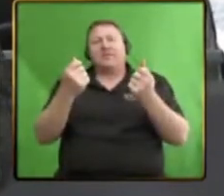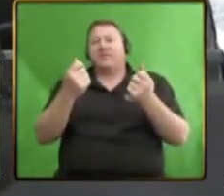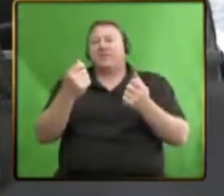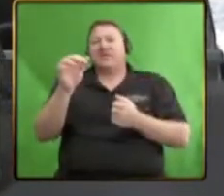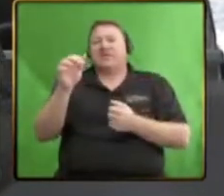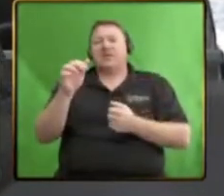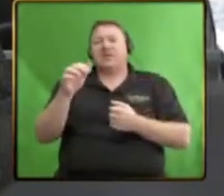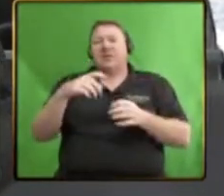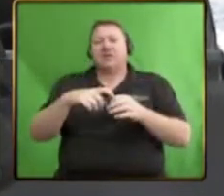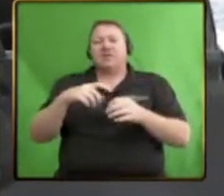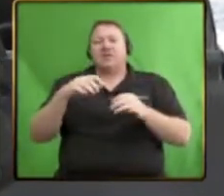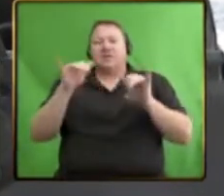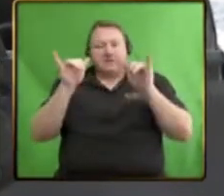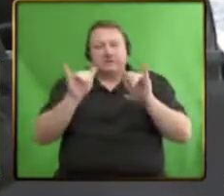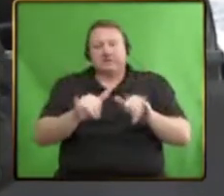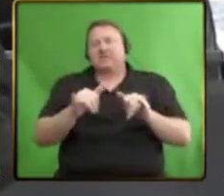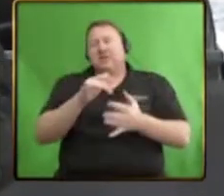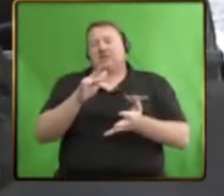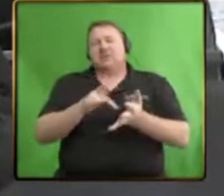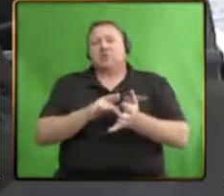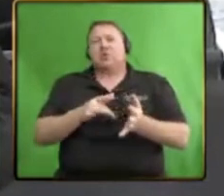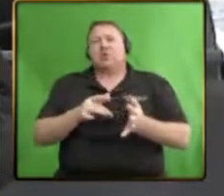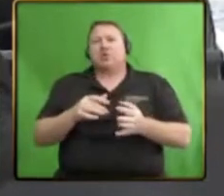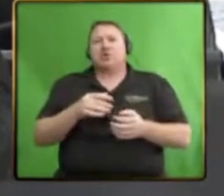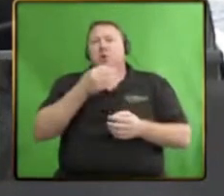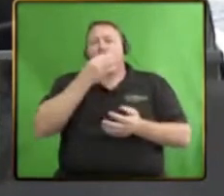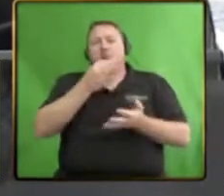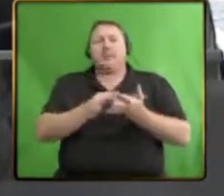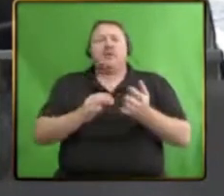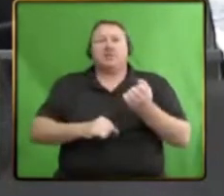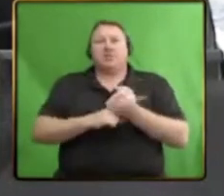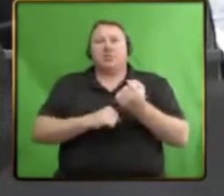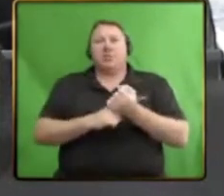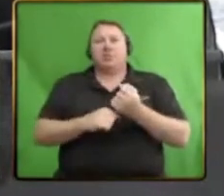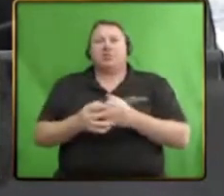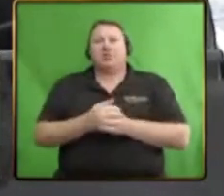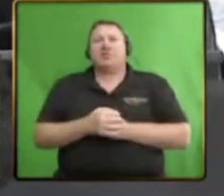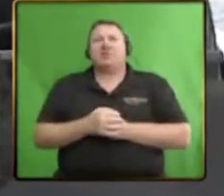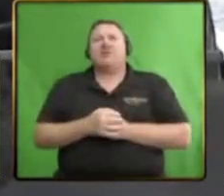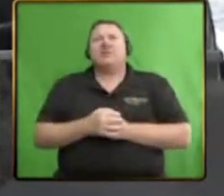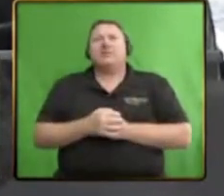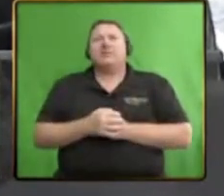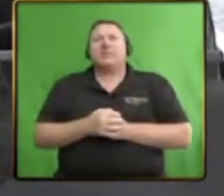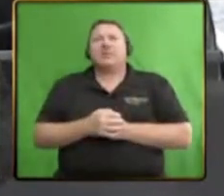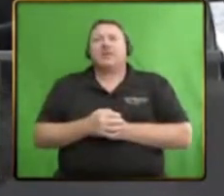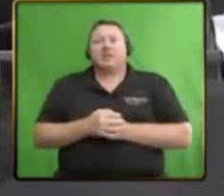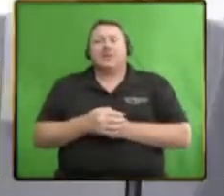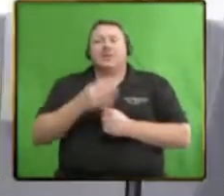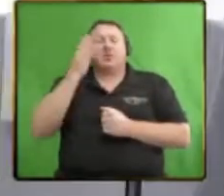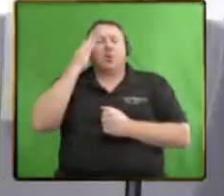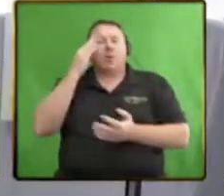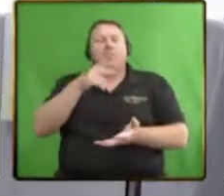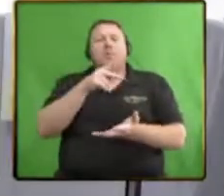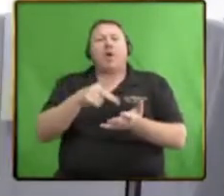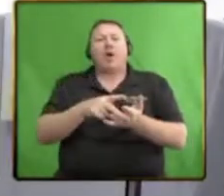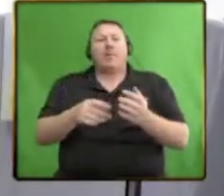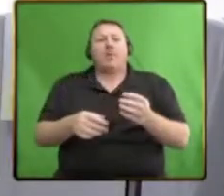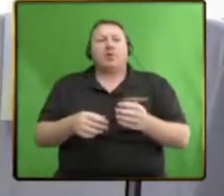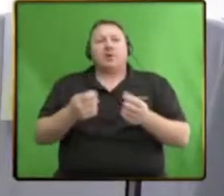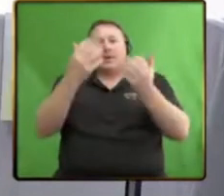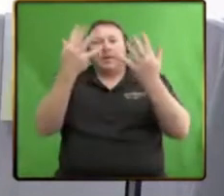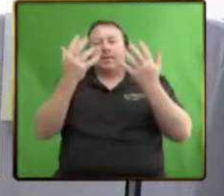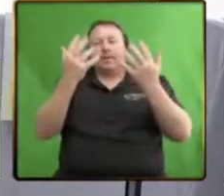legislation as recommended earlier this year. Honourable Minister, we note the primary budget balance that has been achieved